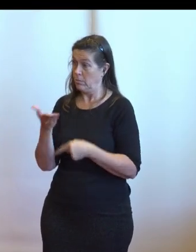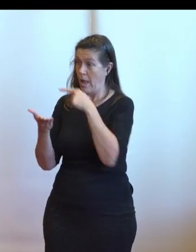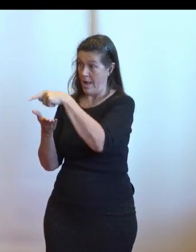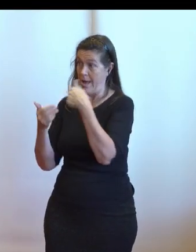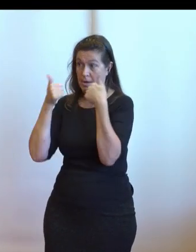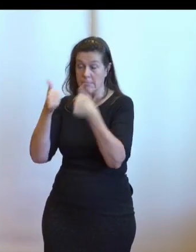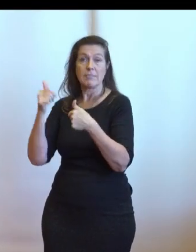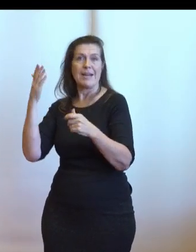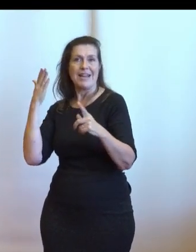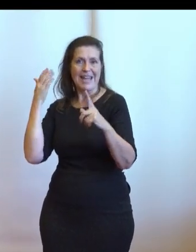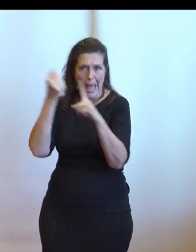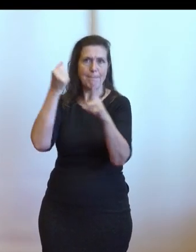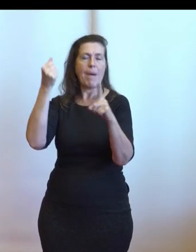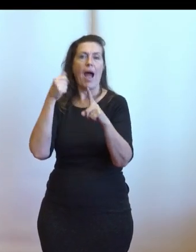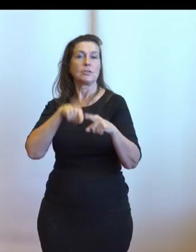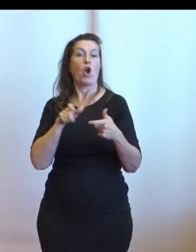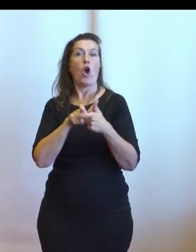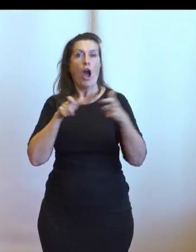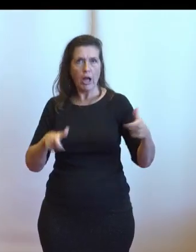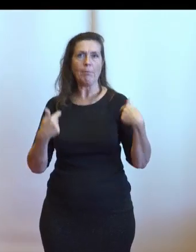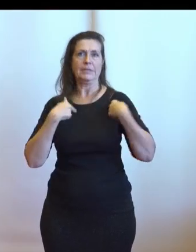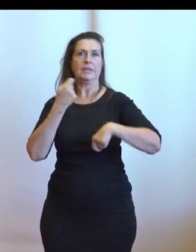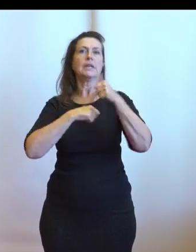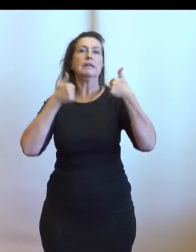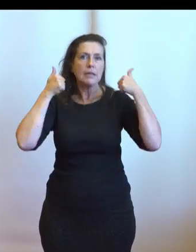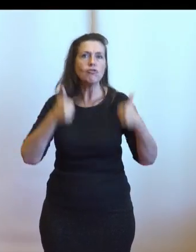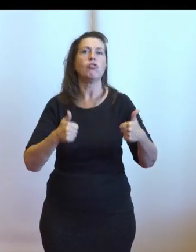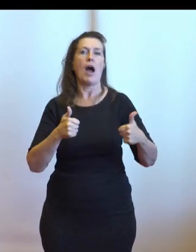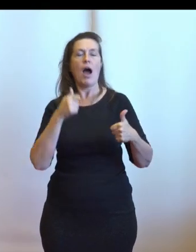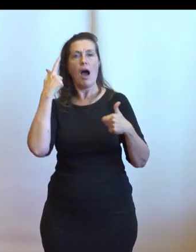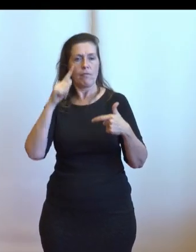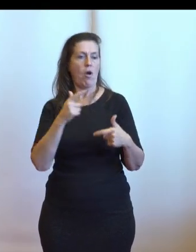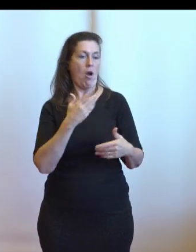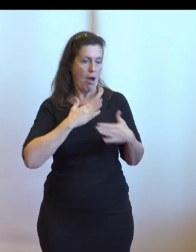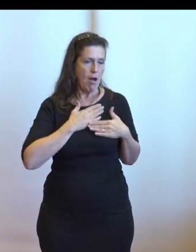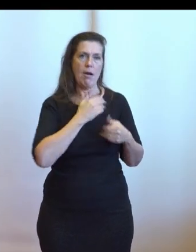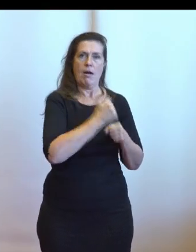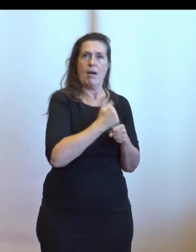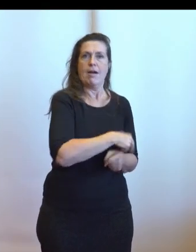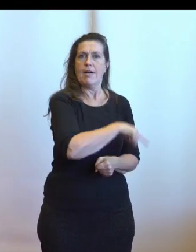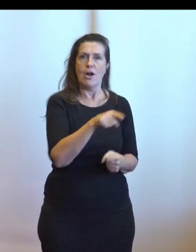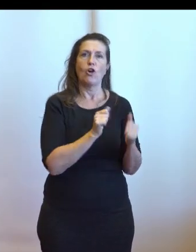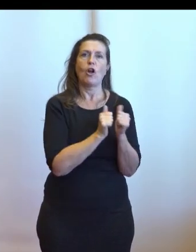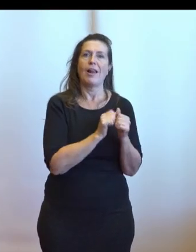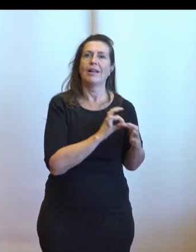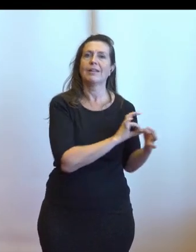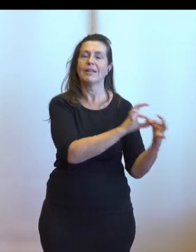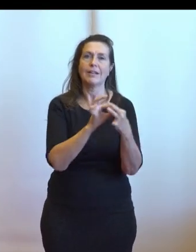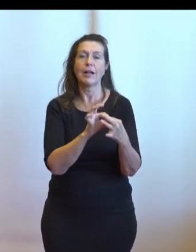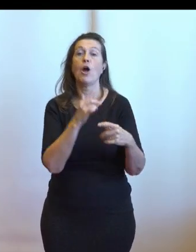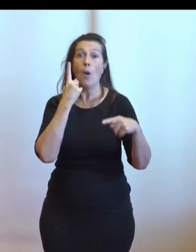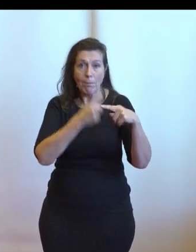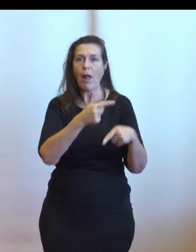impact on the company's ability to get it right for colleagues, potential colleagues, and customers. I think the whole procurement